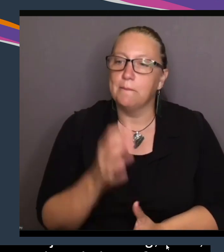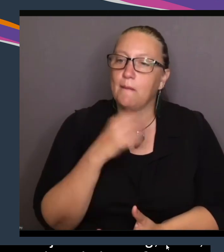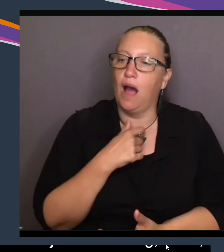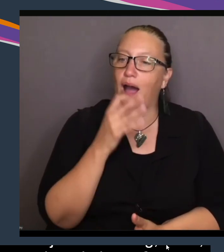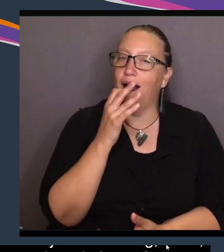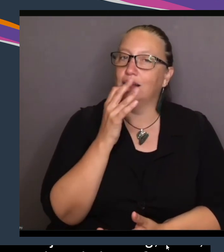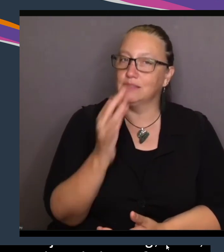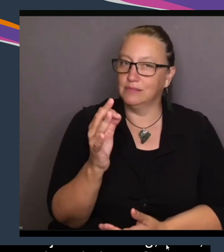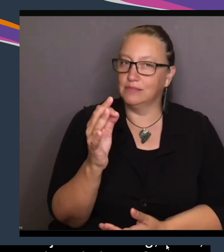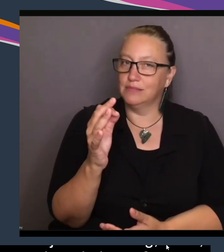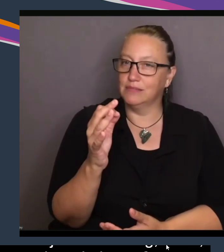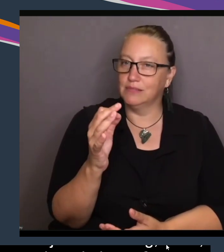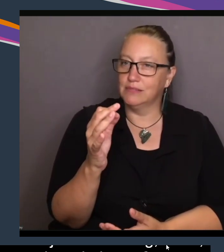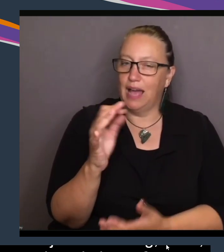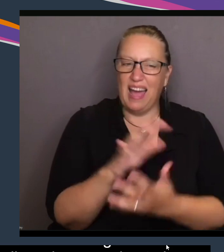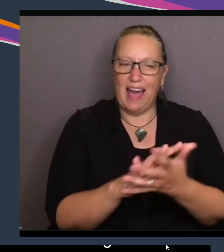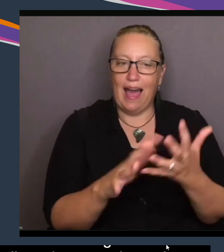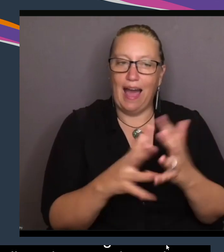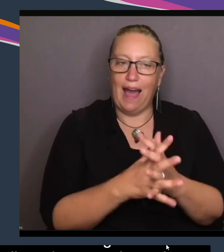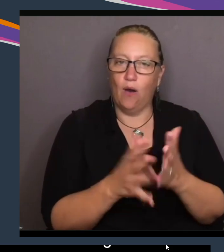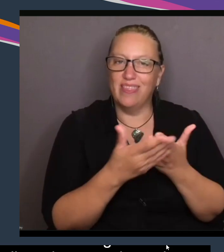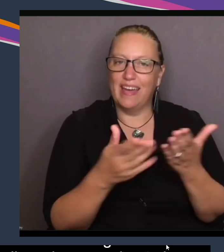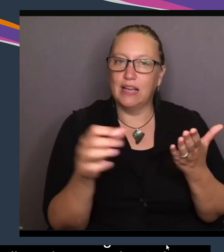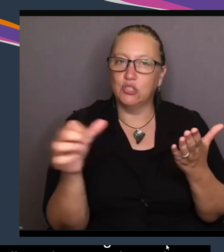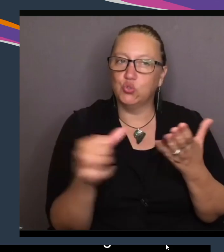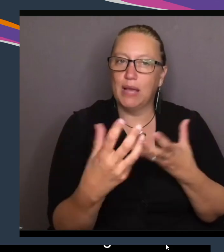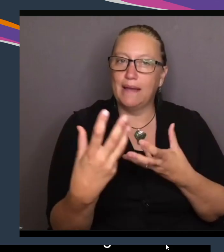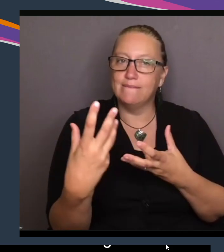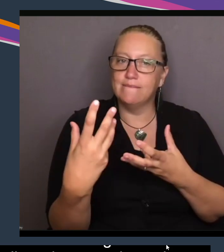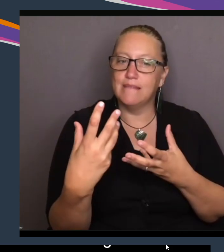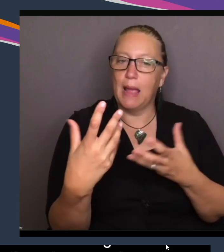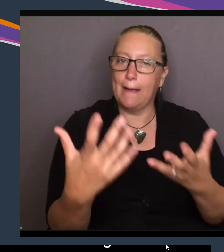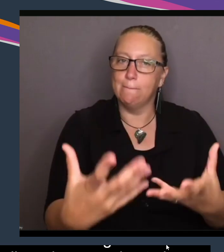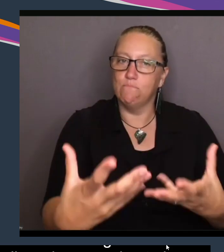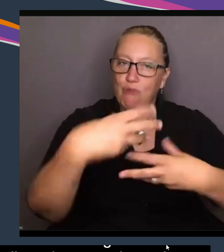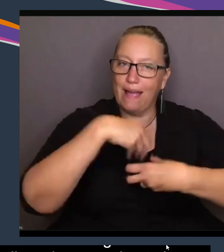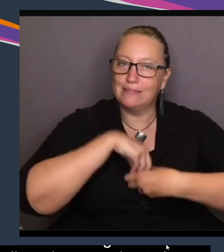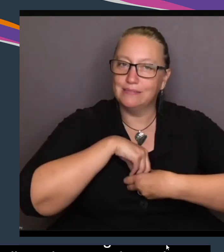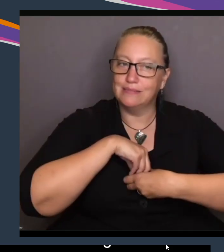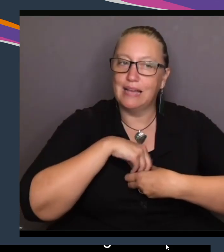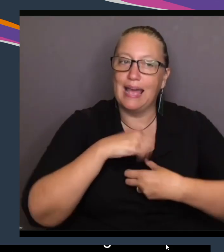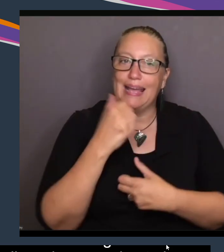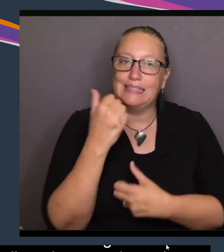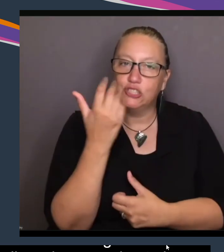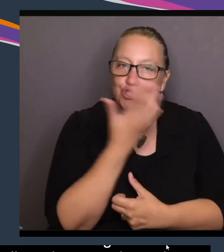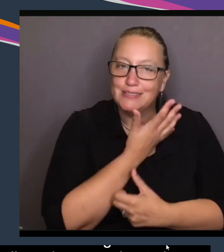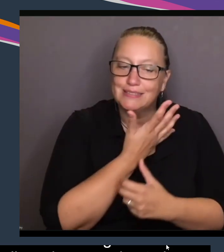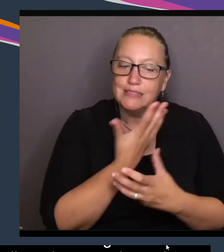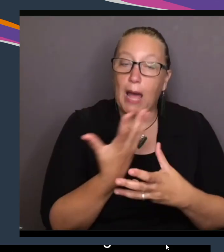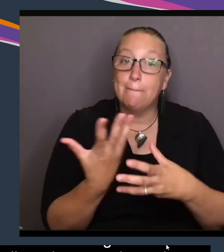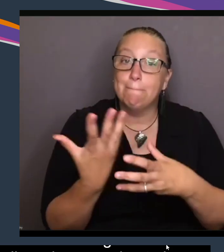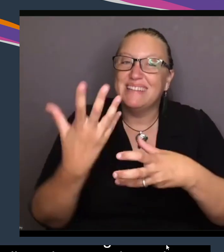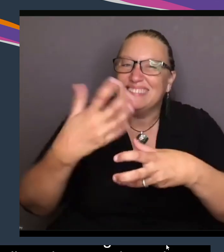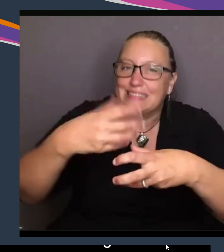Indigenous participation, not just consultation, but participation in their projects.